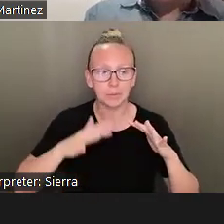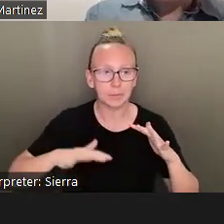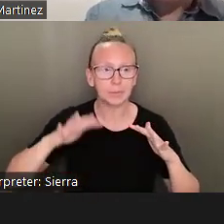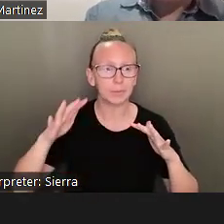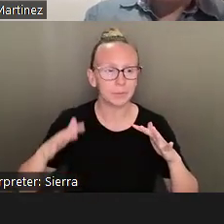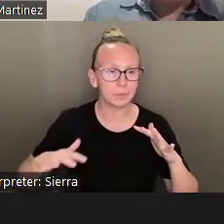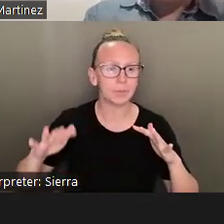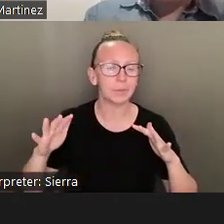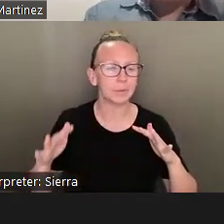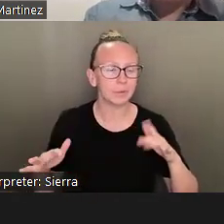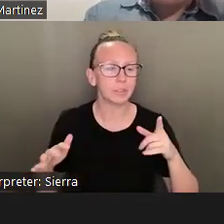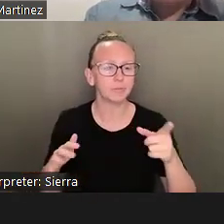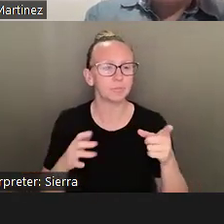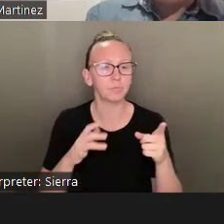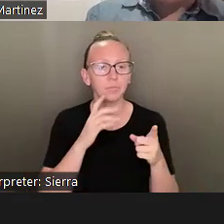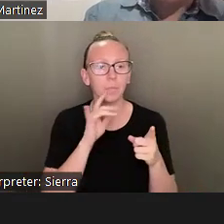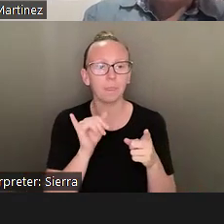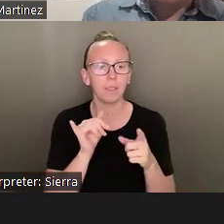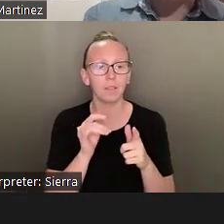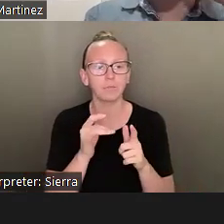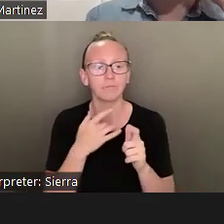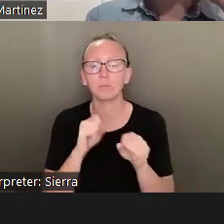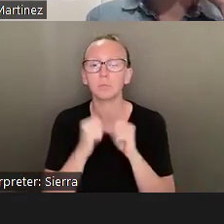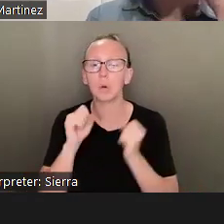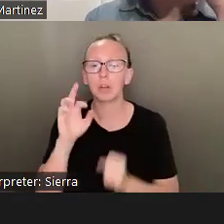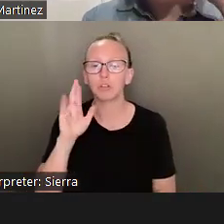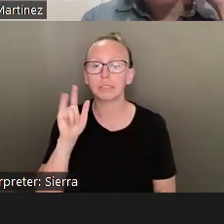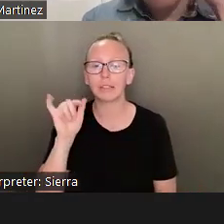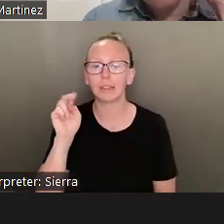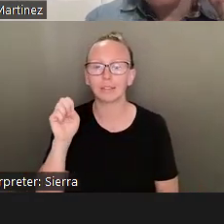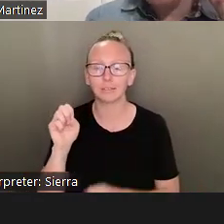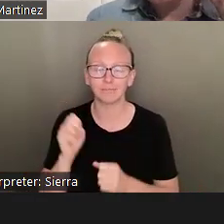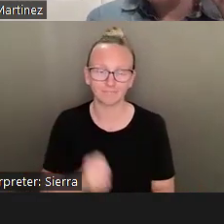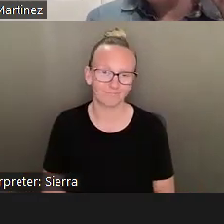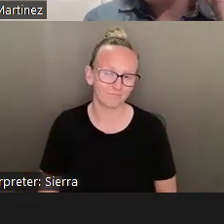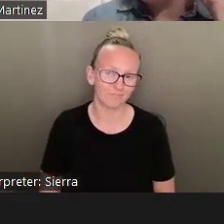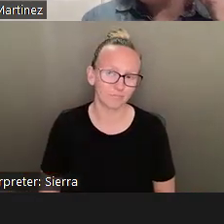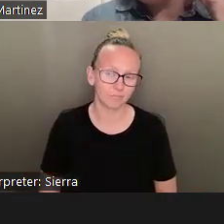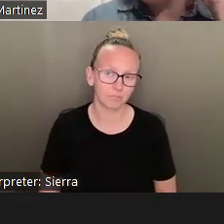And when I was here recording the lake, I